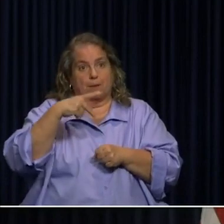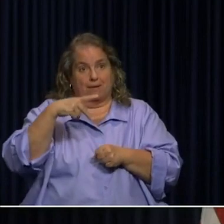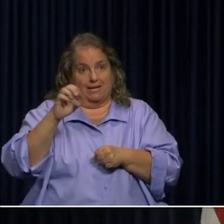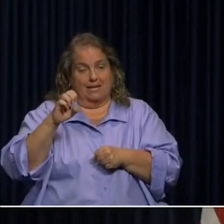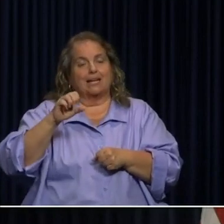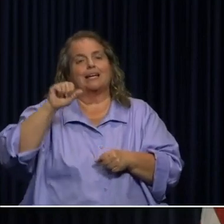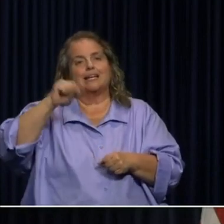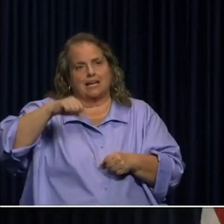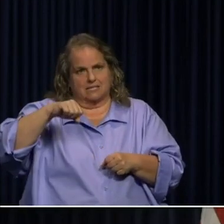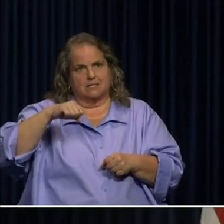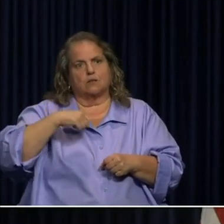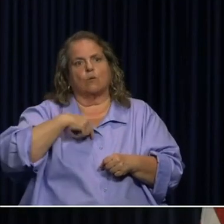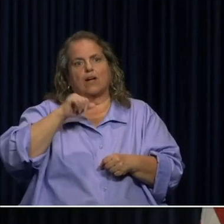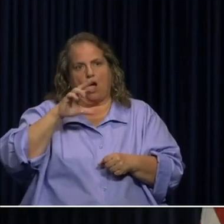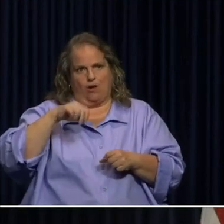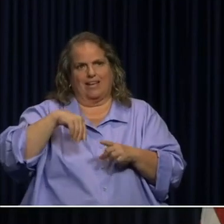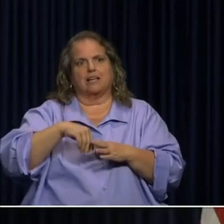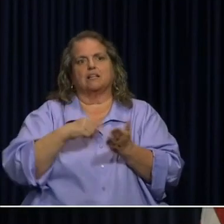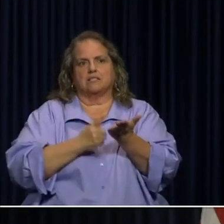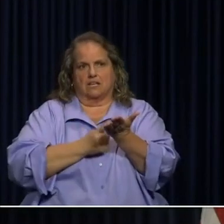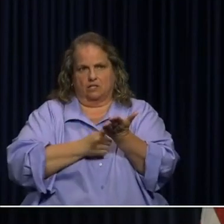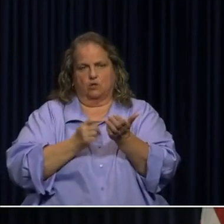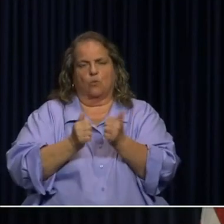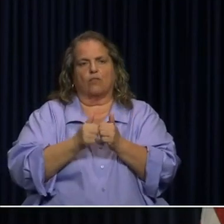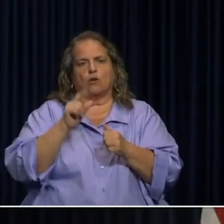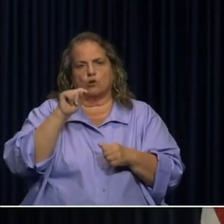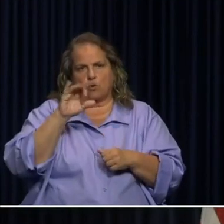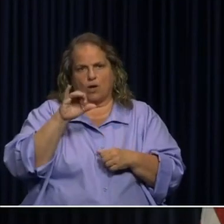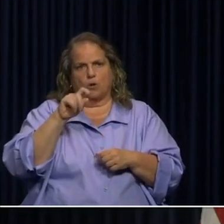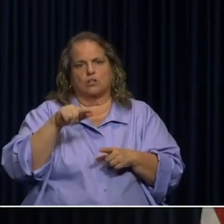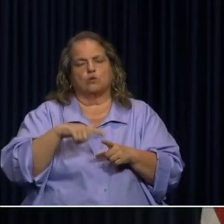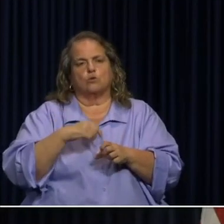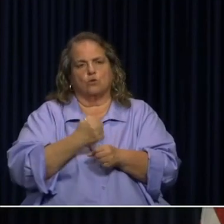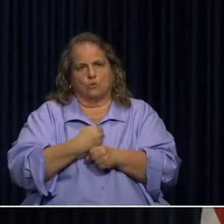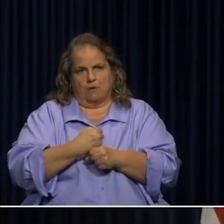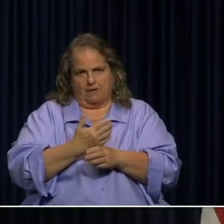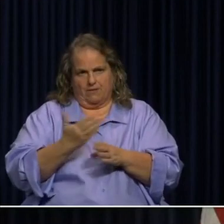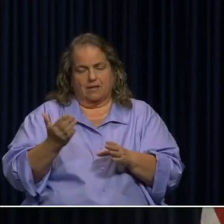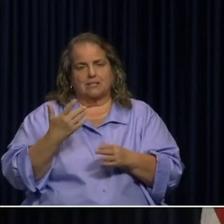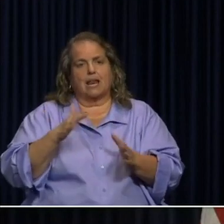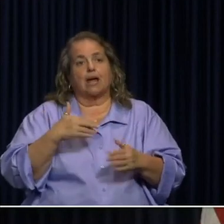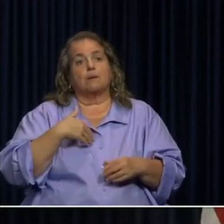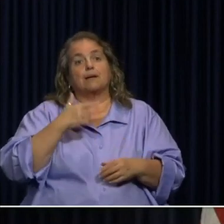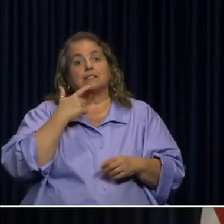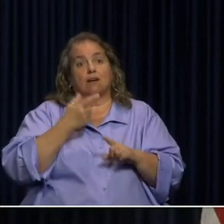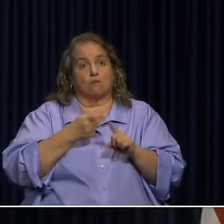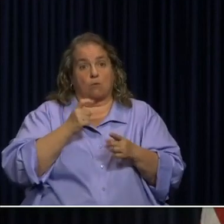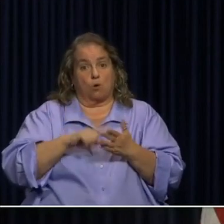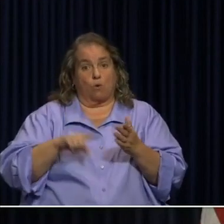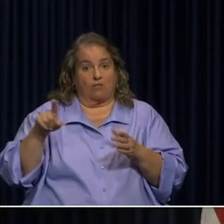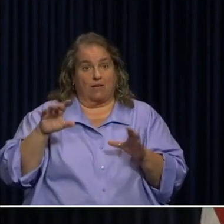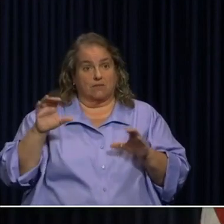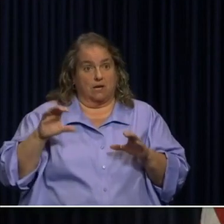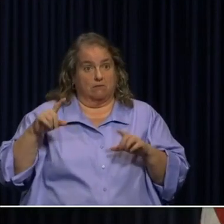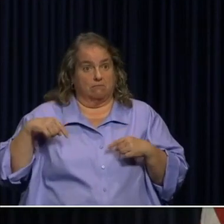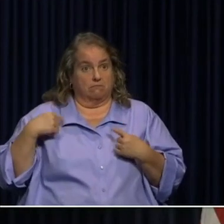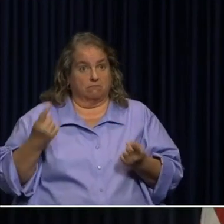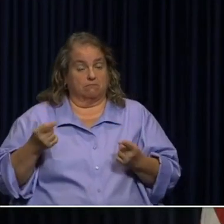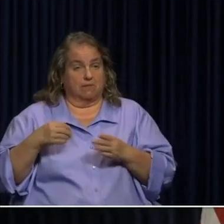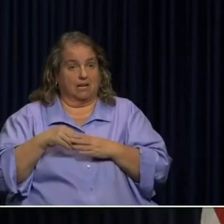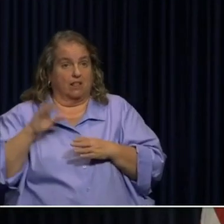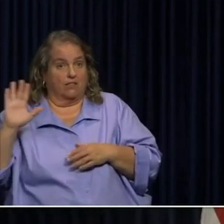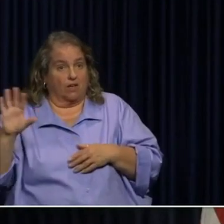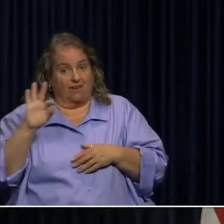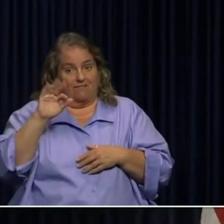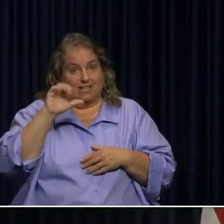directly in talks with Toyota. Let me say that from what they've done in their